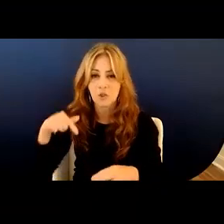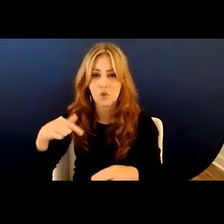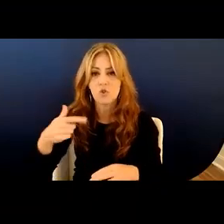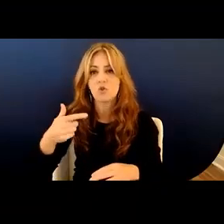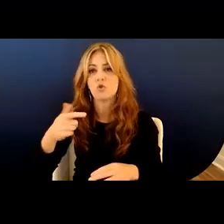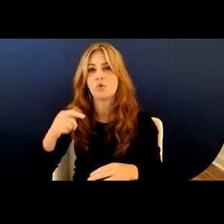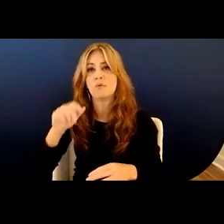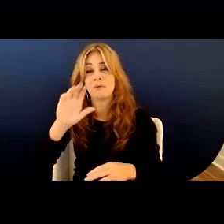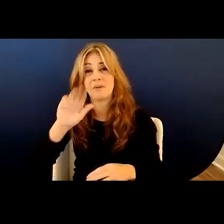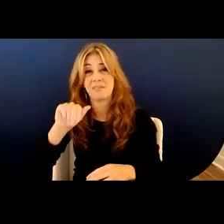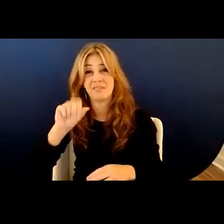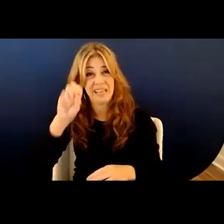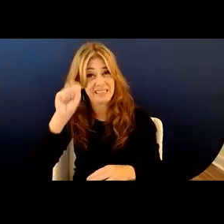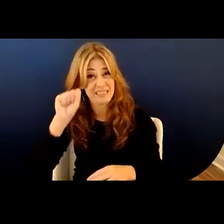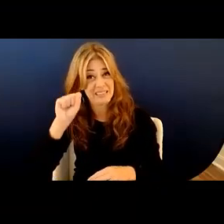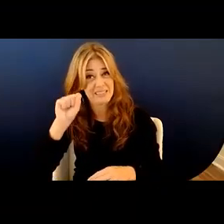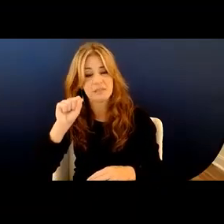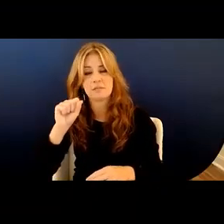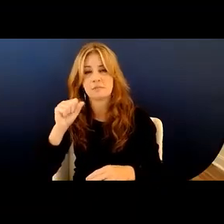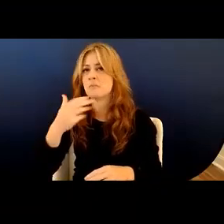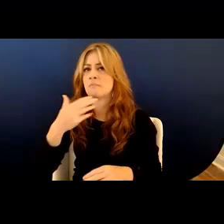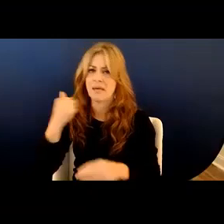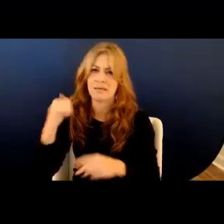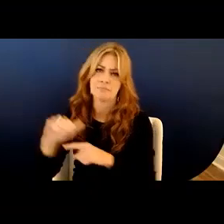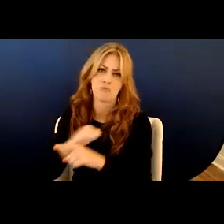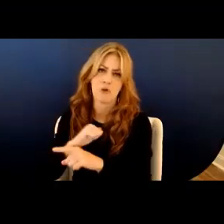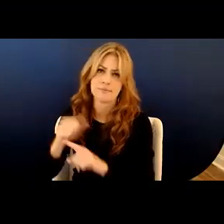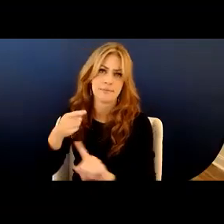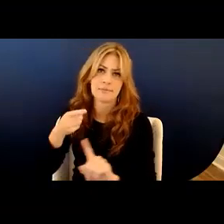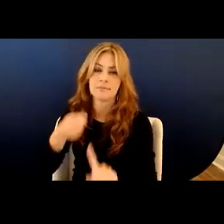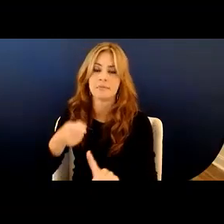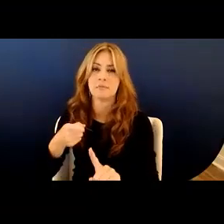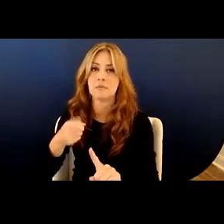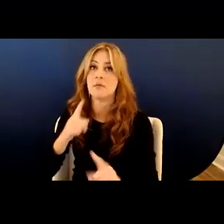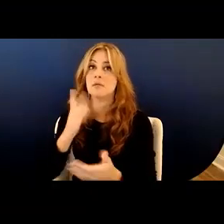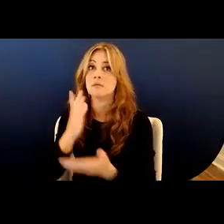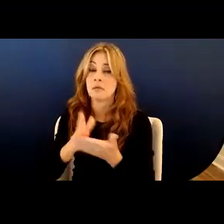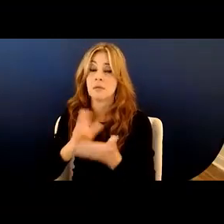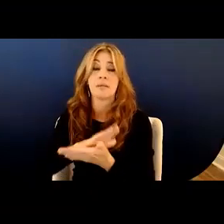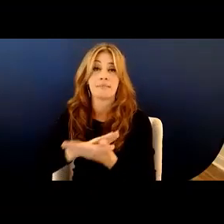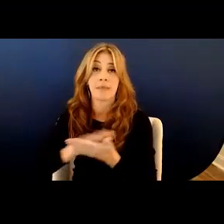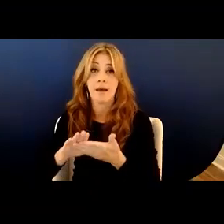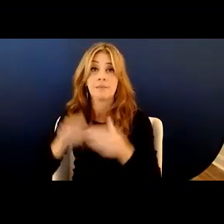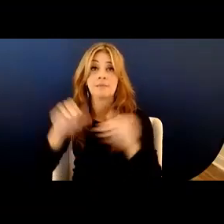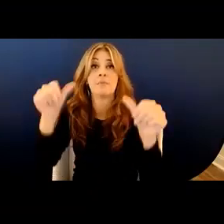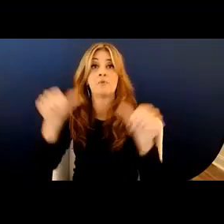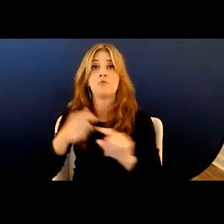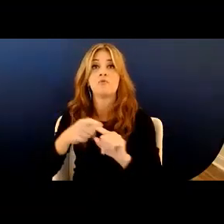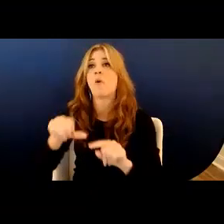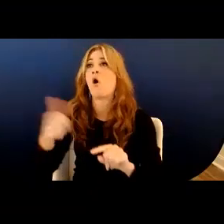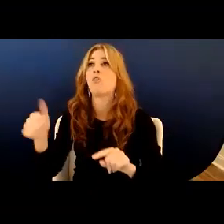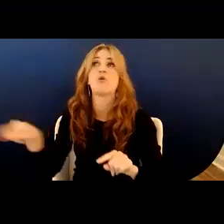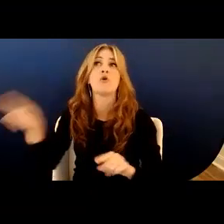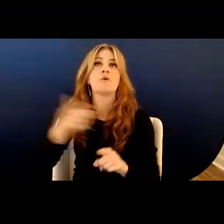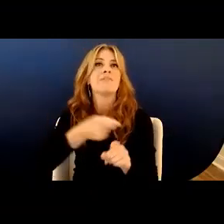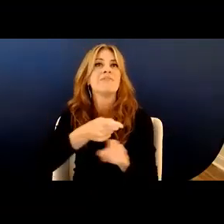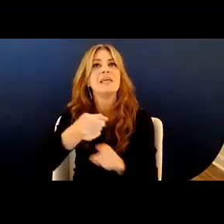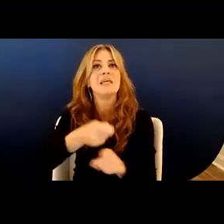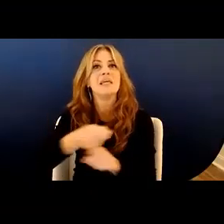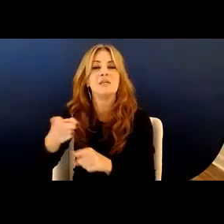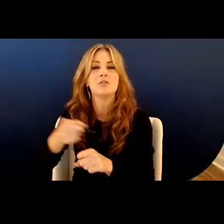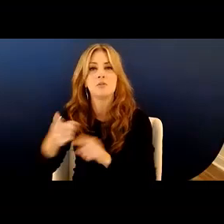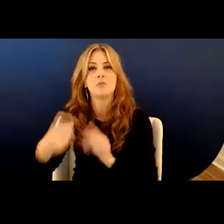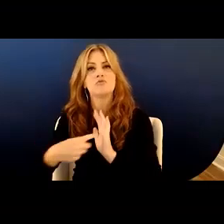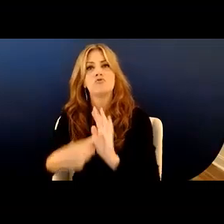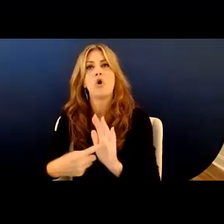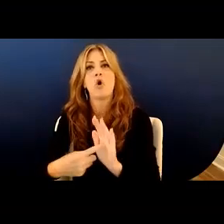cases, just best practices, really, some really nice posters from other fields that we think really show what the system can